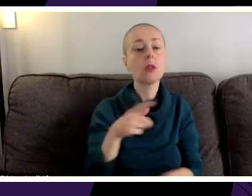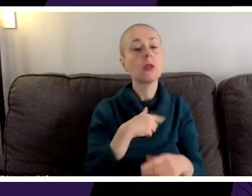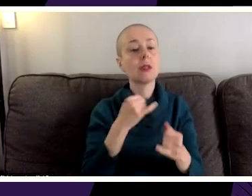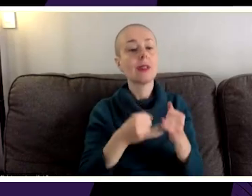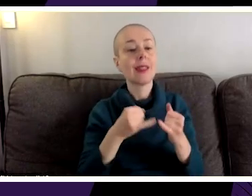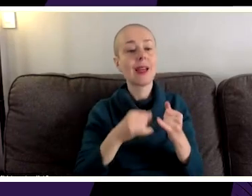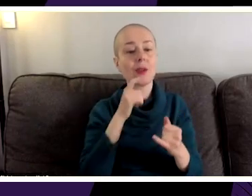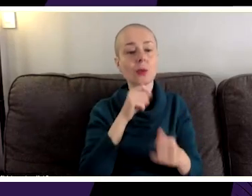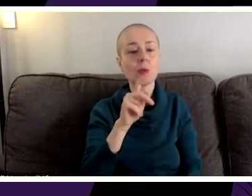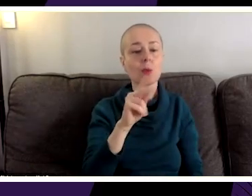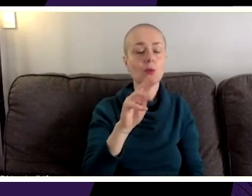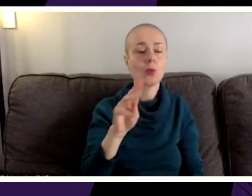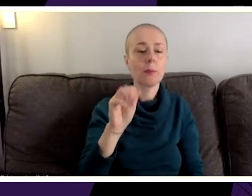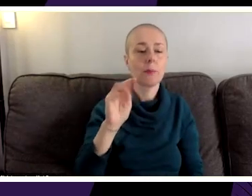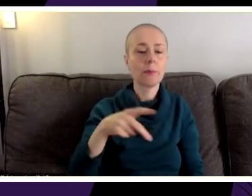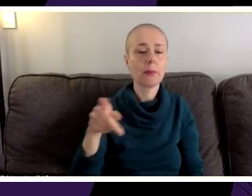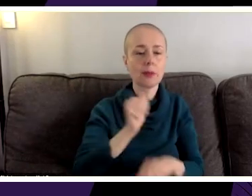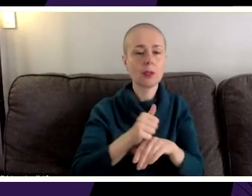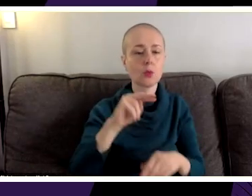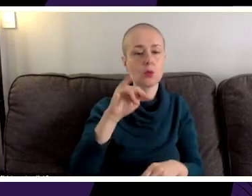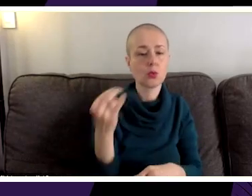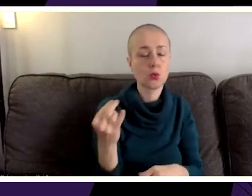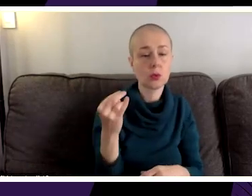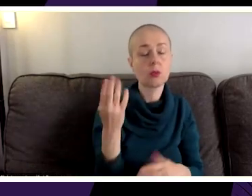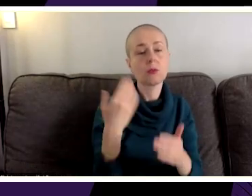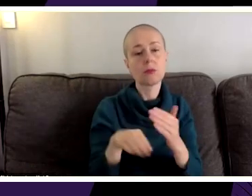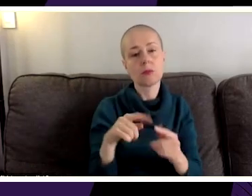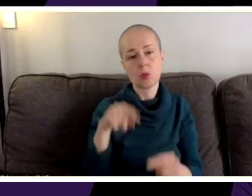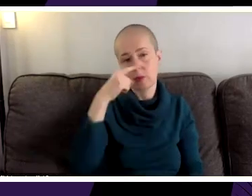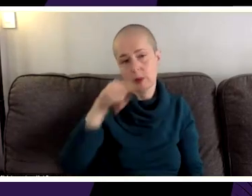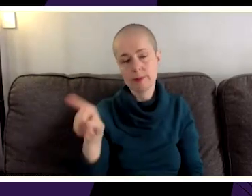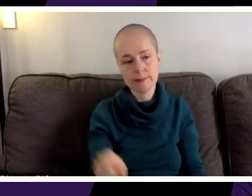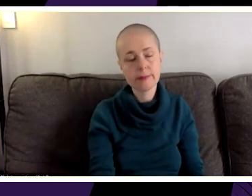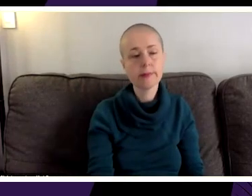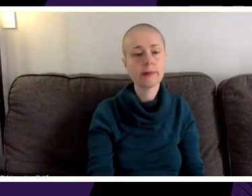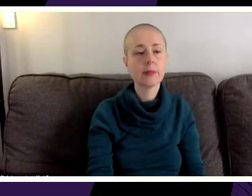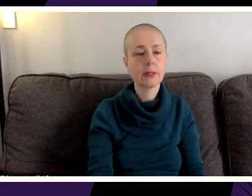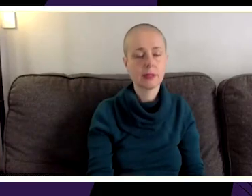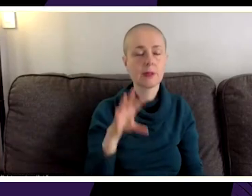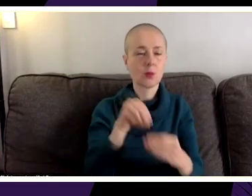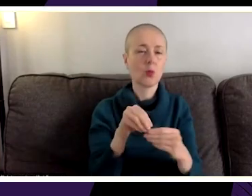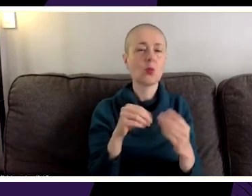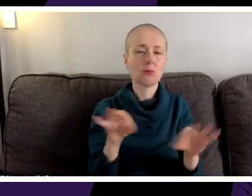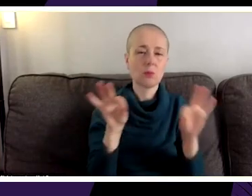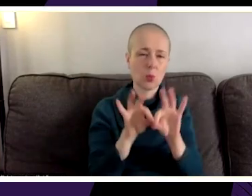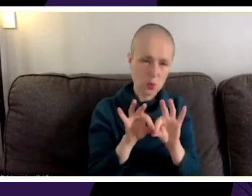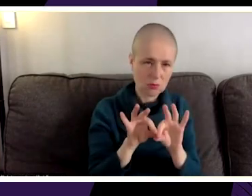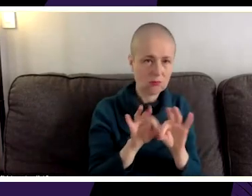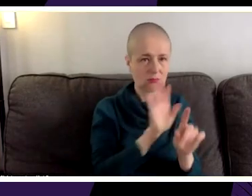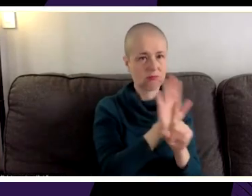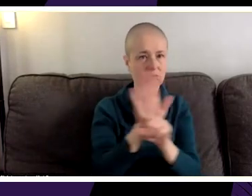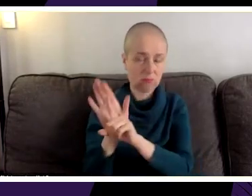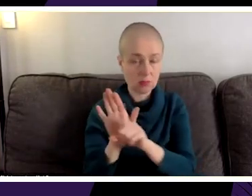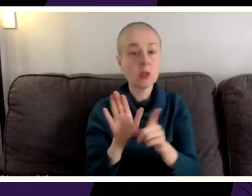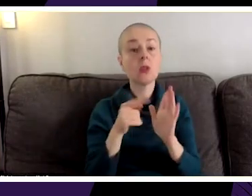Khu Am, currently based in New Jersey, originally from Thailand, all playing a crucial role, demonstrating the